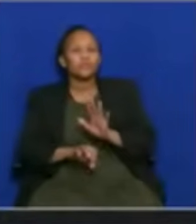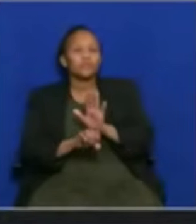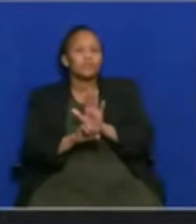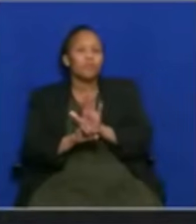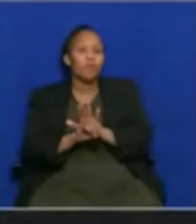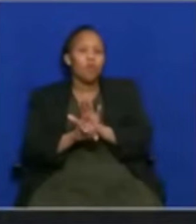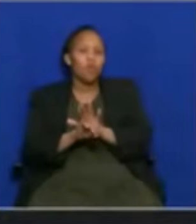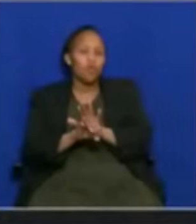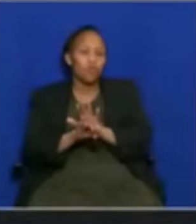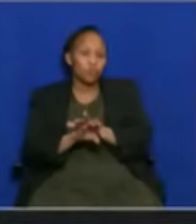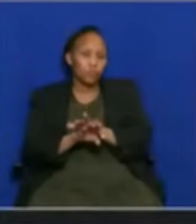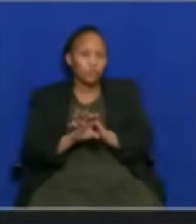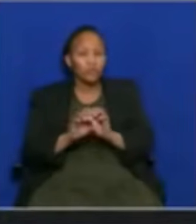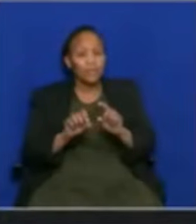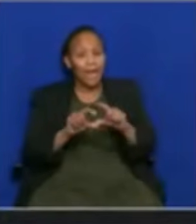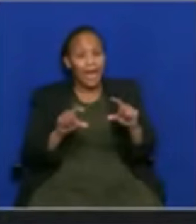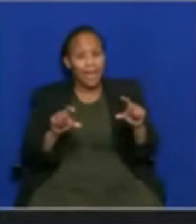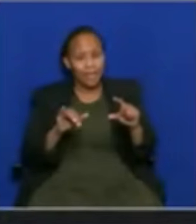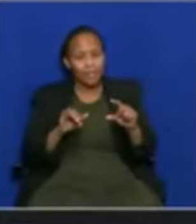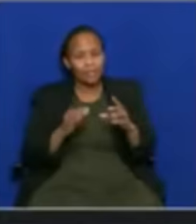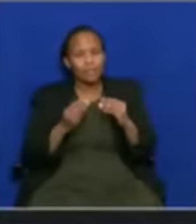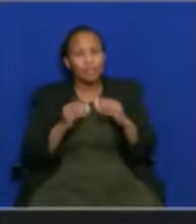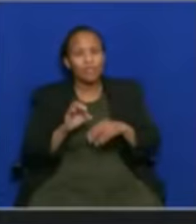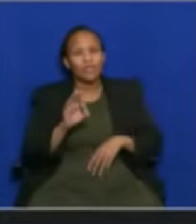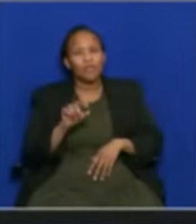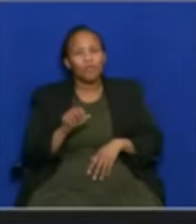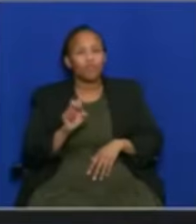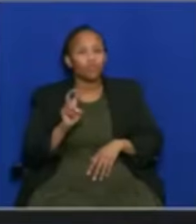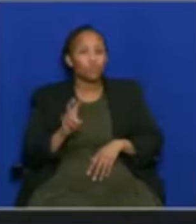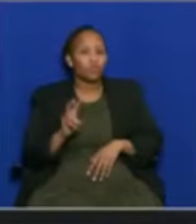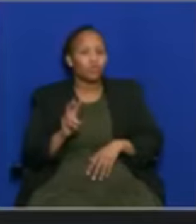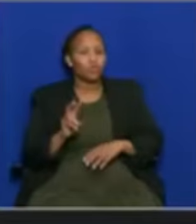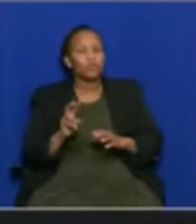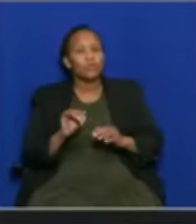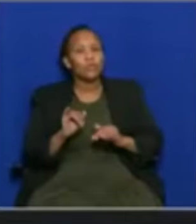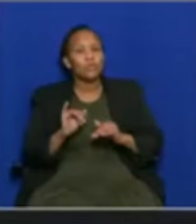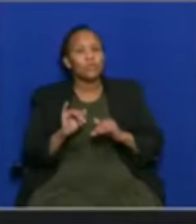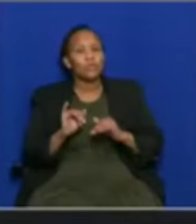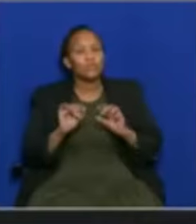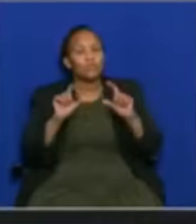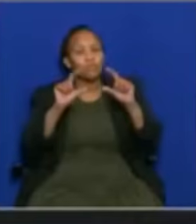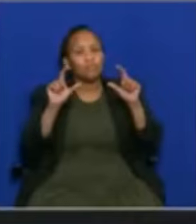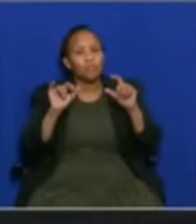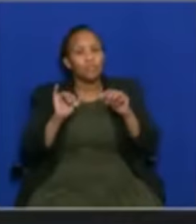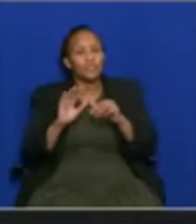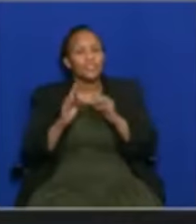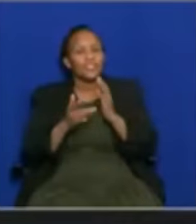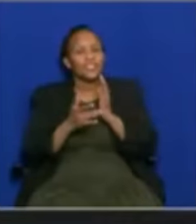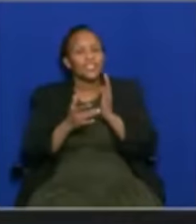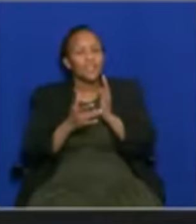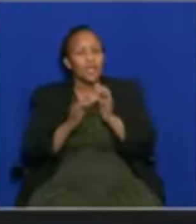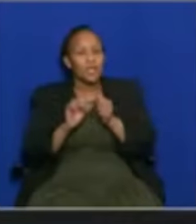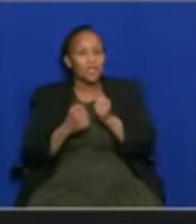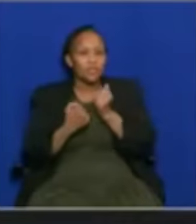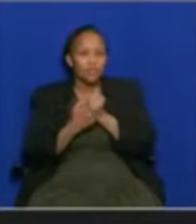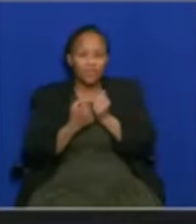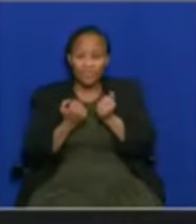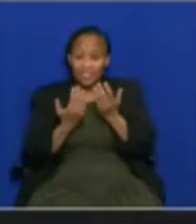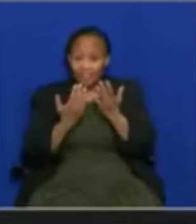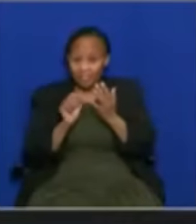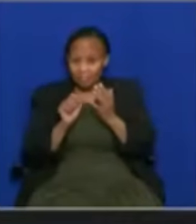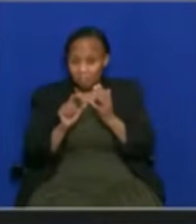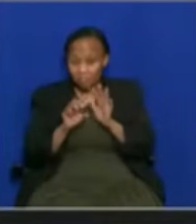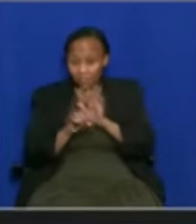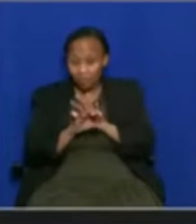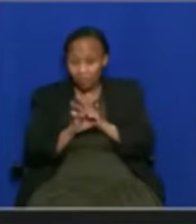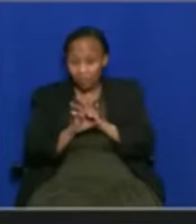3.2, section head technical support services. That's the post, right? That's correct, sir. And then look at